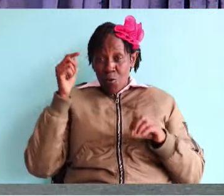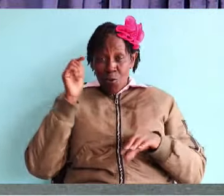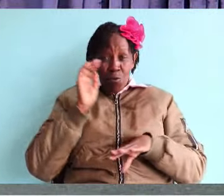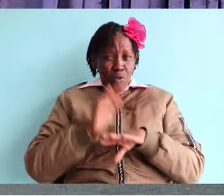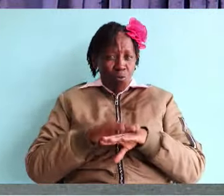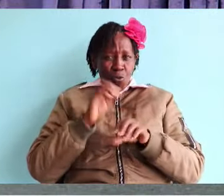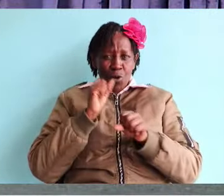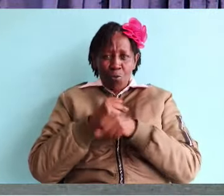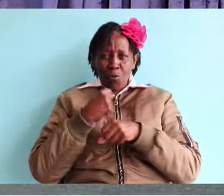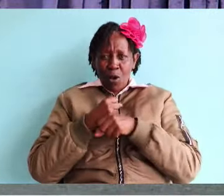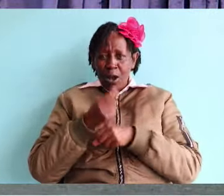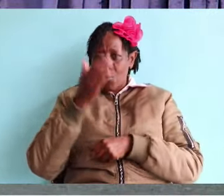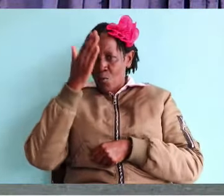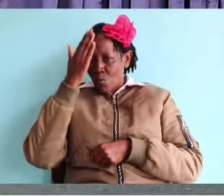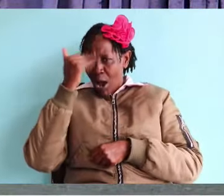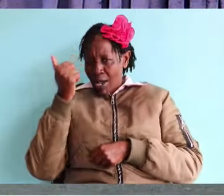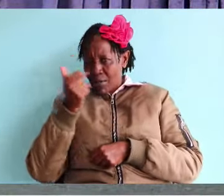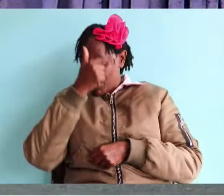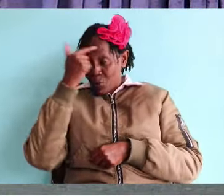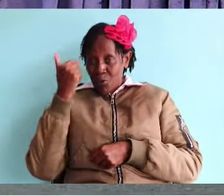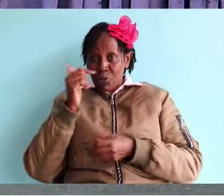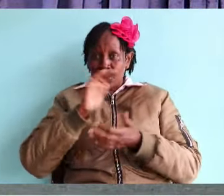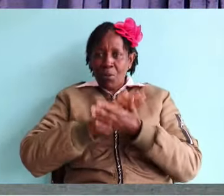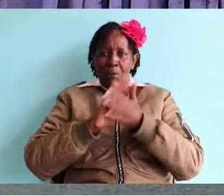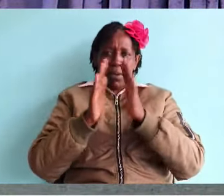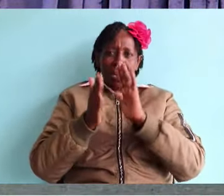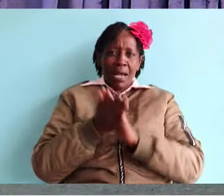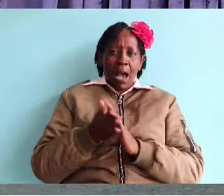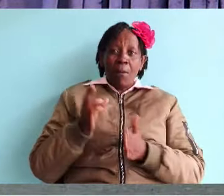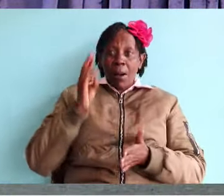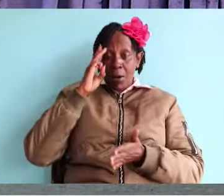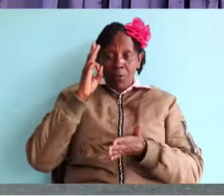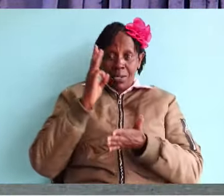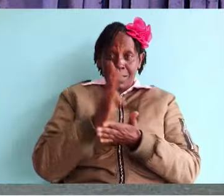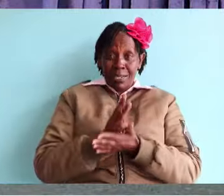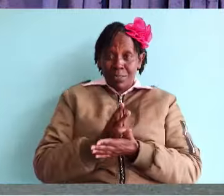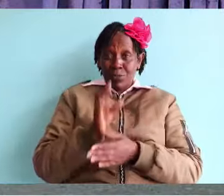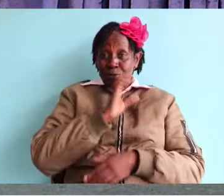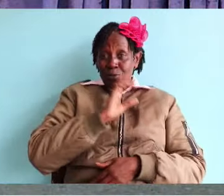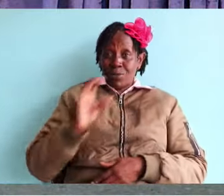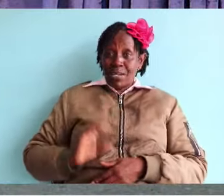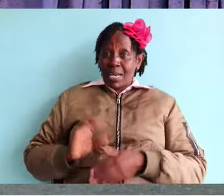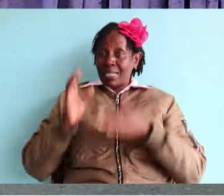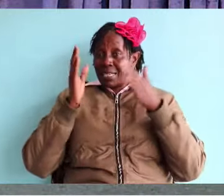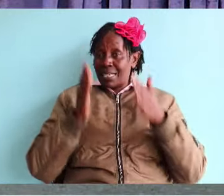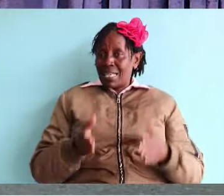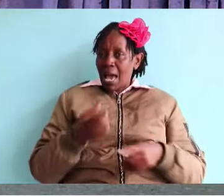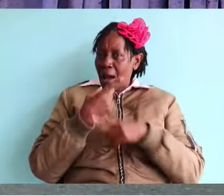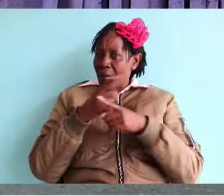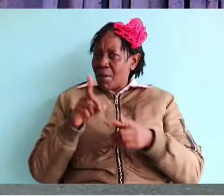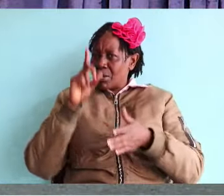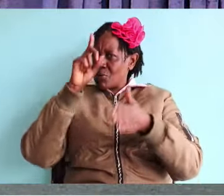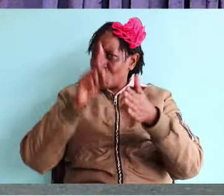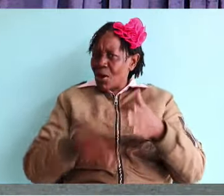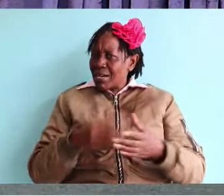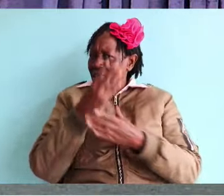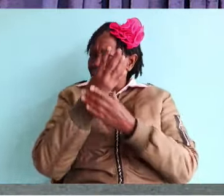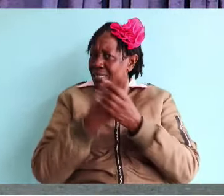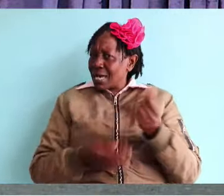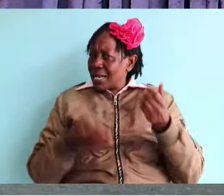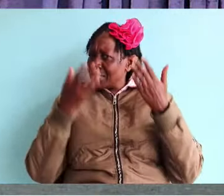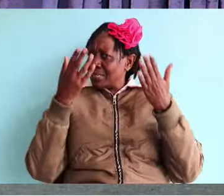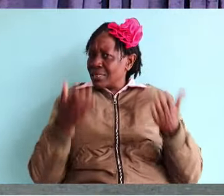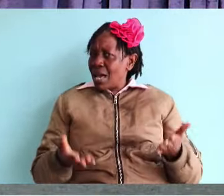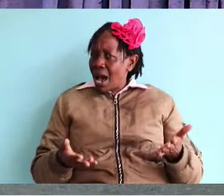it's all because you have become a witness of Christ there. But are we going to be discouraged? Are you going